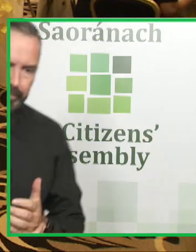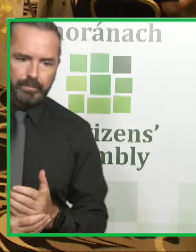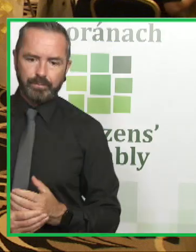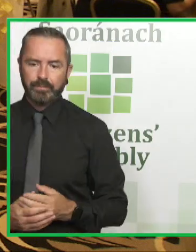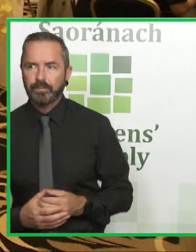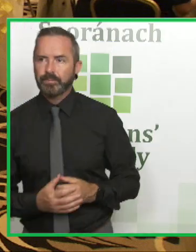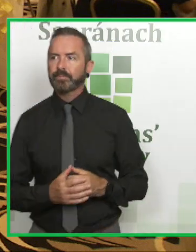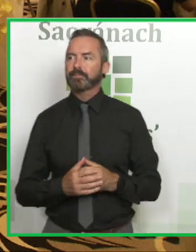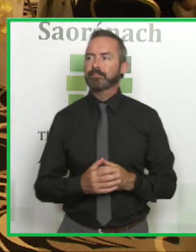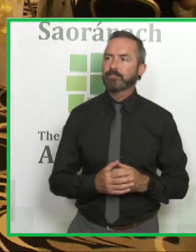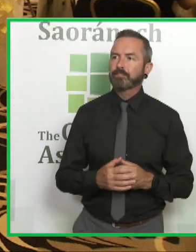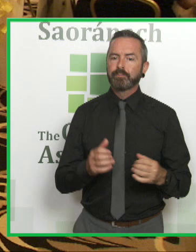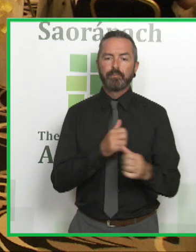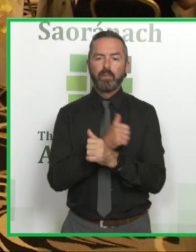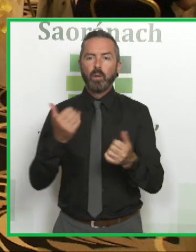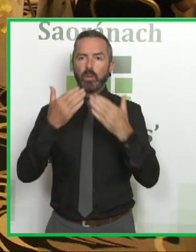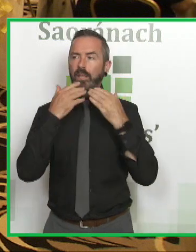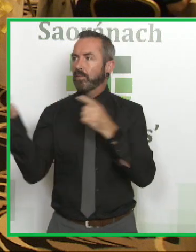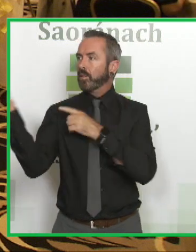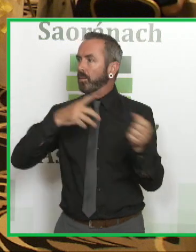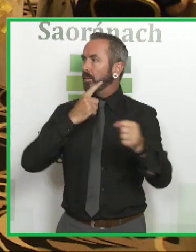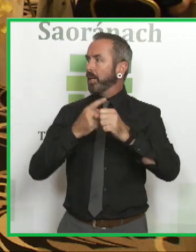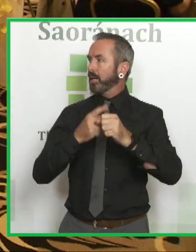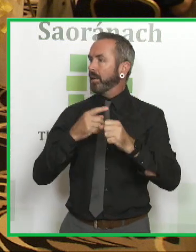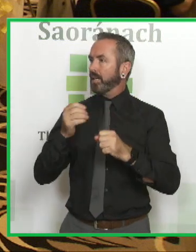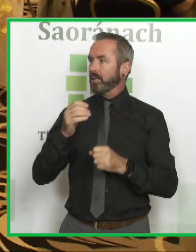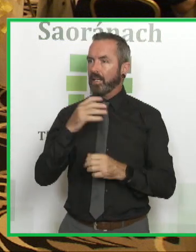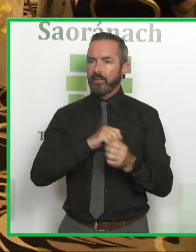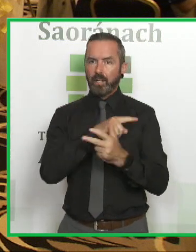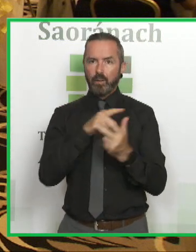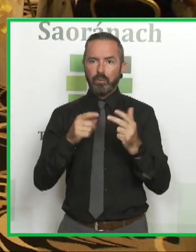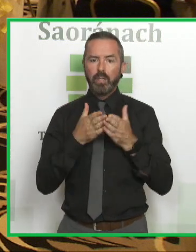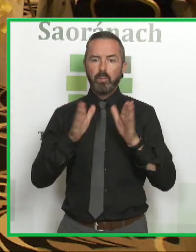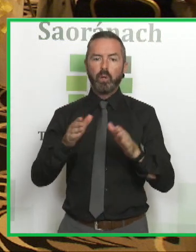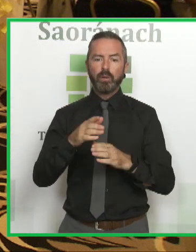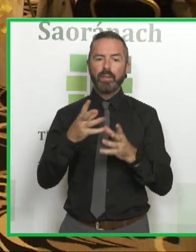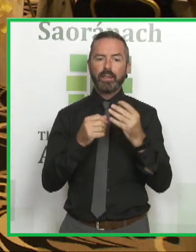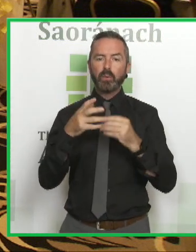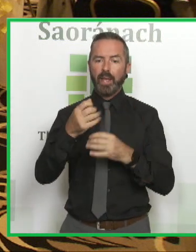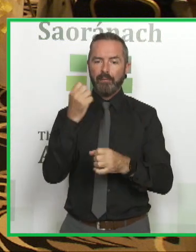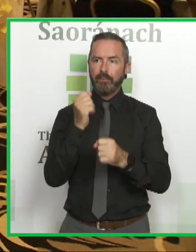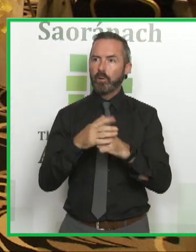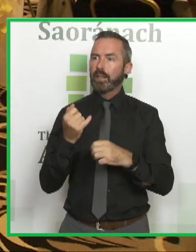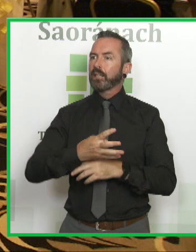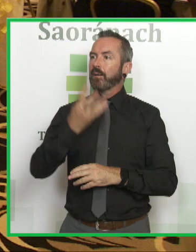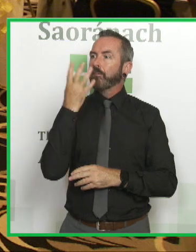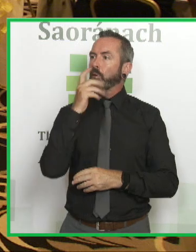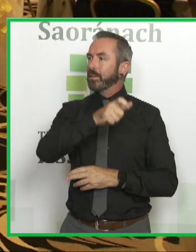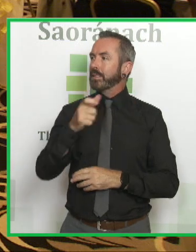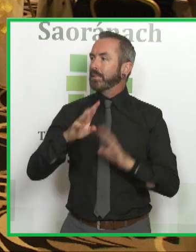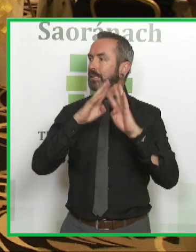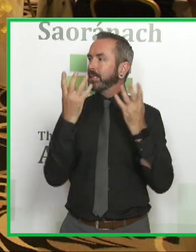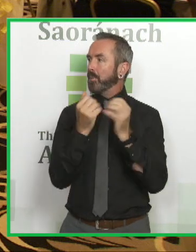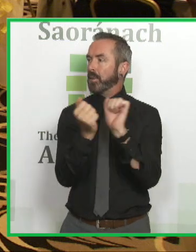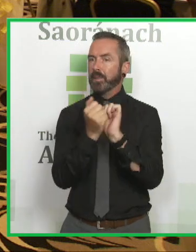just three broad reflections over the last couple of days in this Citizens Assembly meeting that we've had, our fourth one. And I think